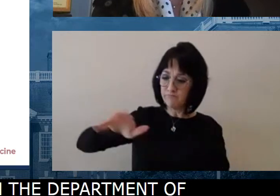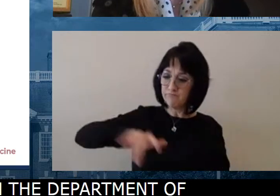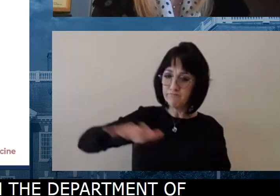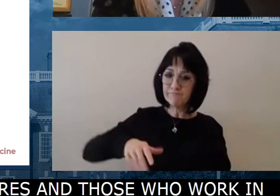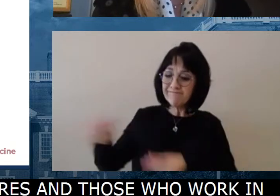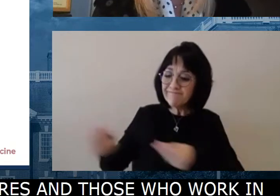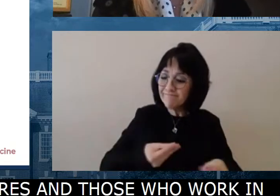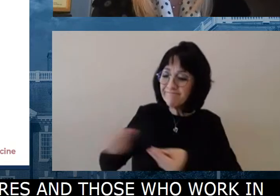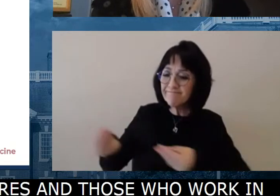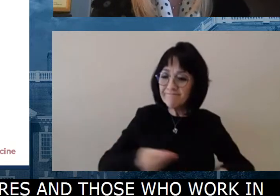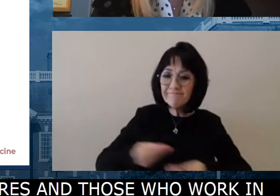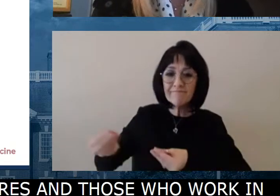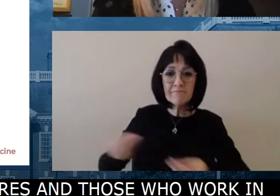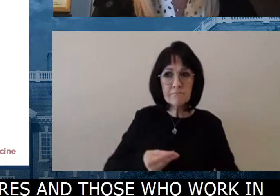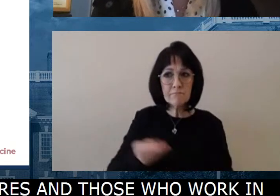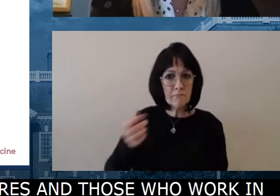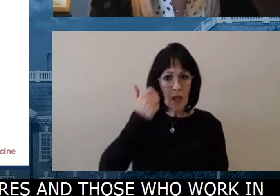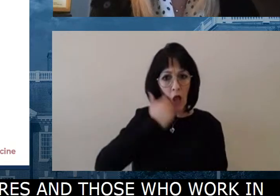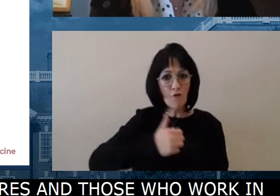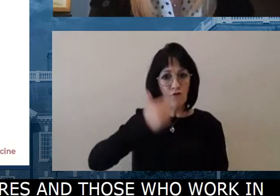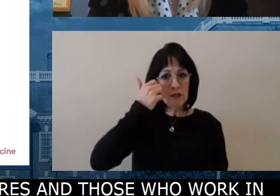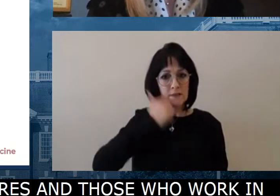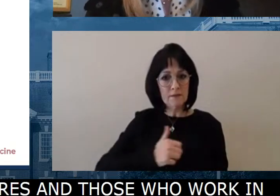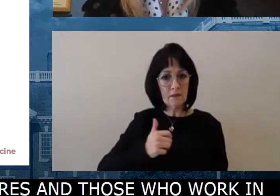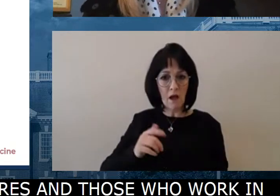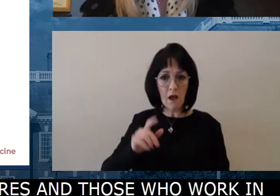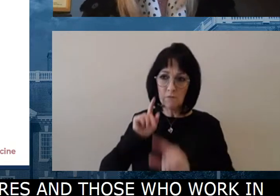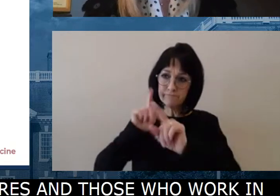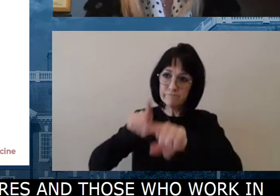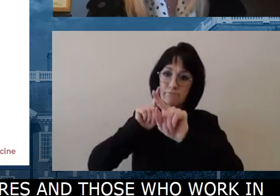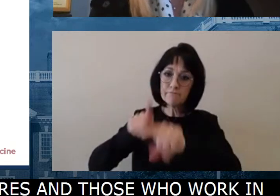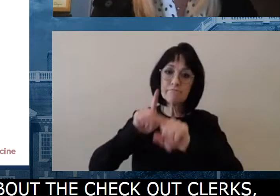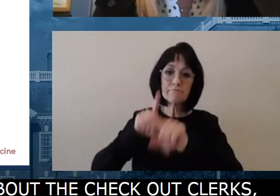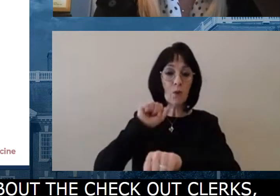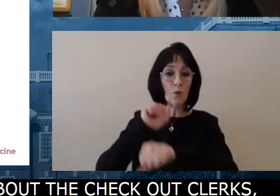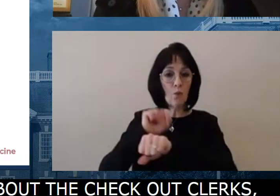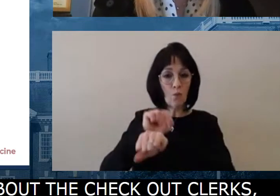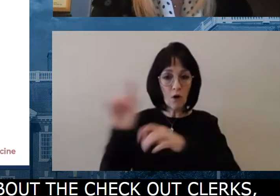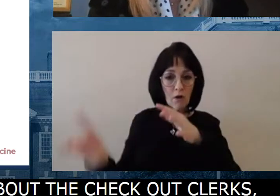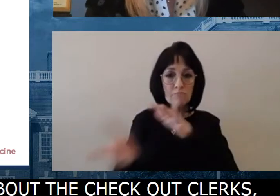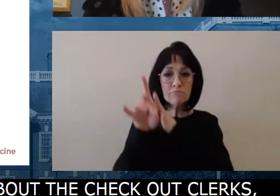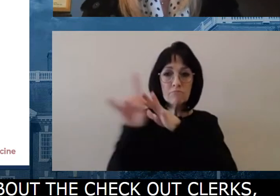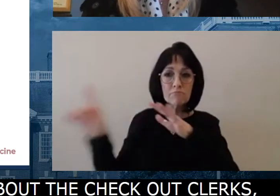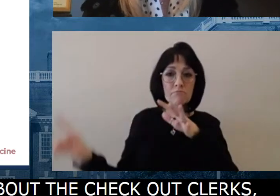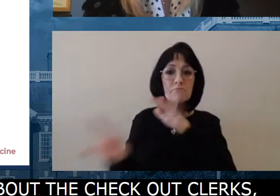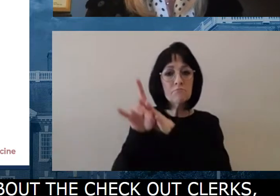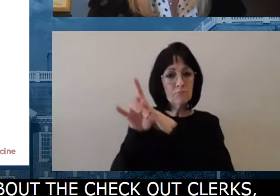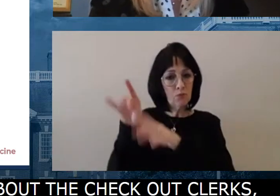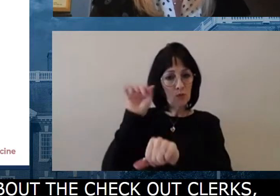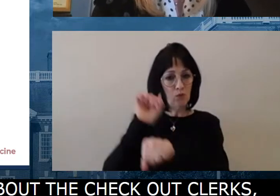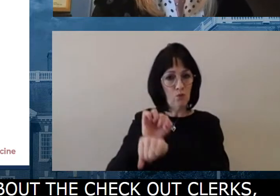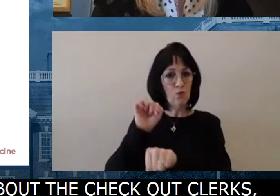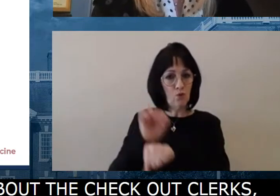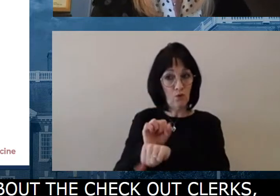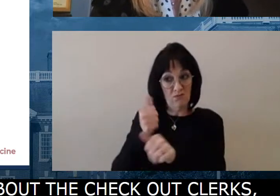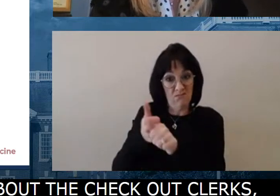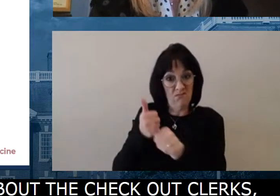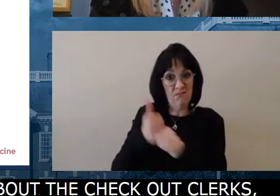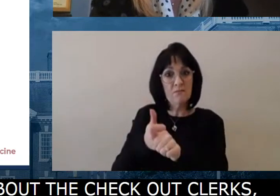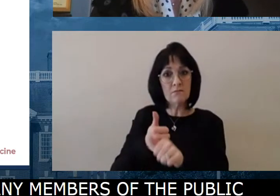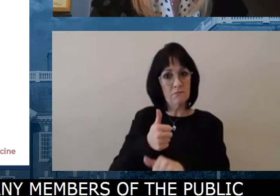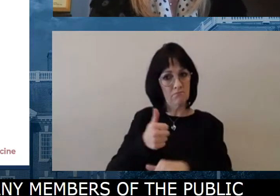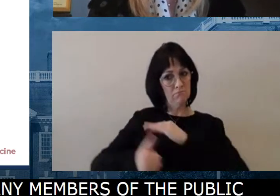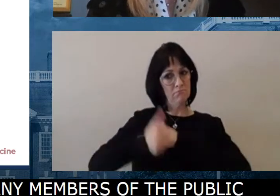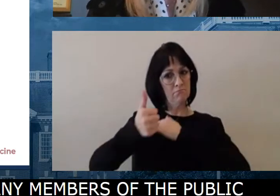of the public all day, every day that they are working, putting themselves at risk. And we are really excited to